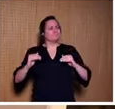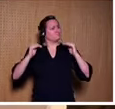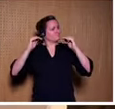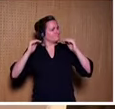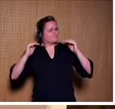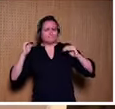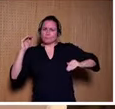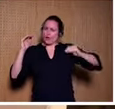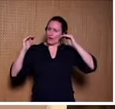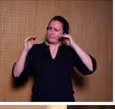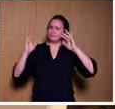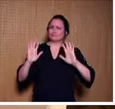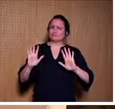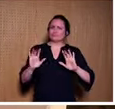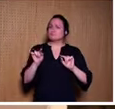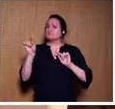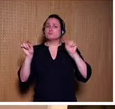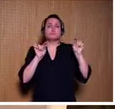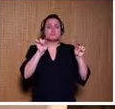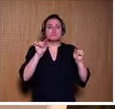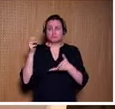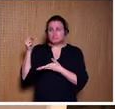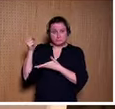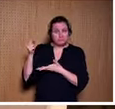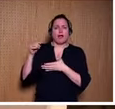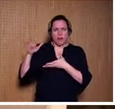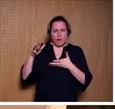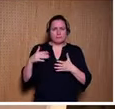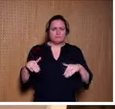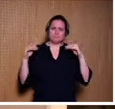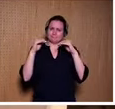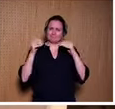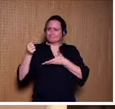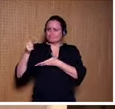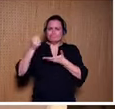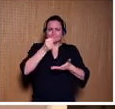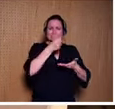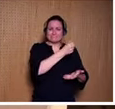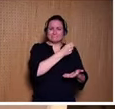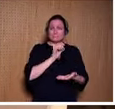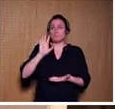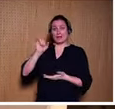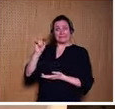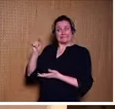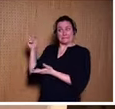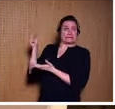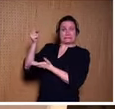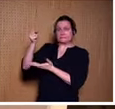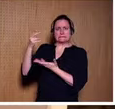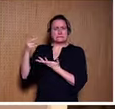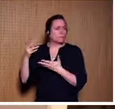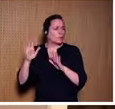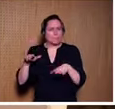increased transnational resourcing of these movements are coming from corporate backing, including major